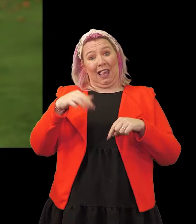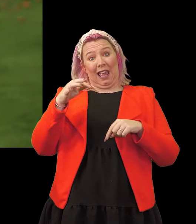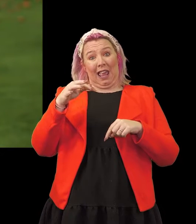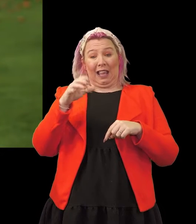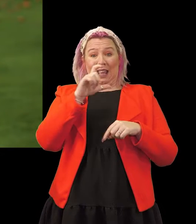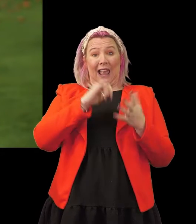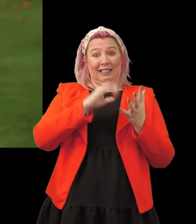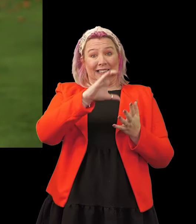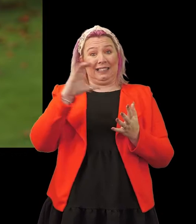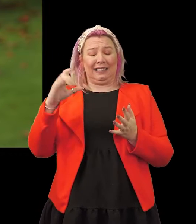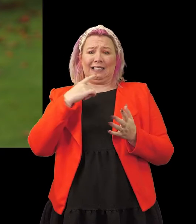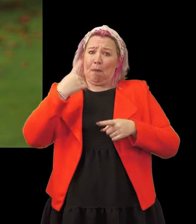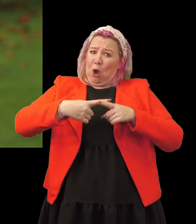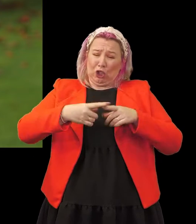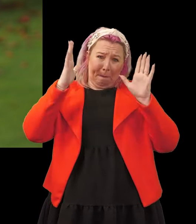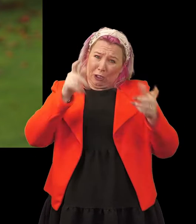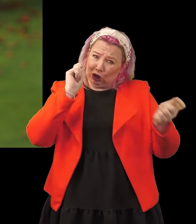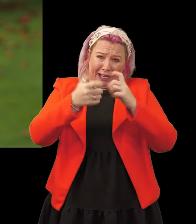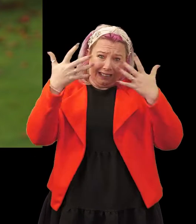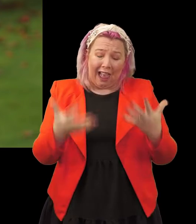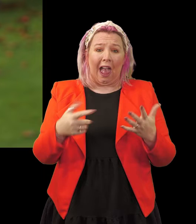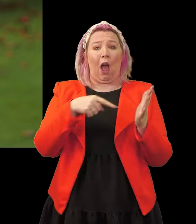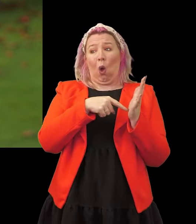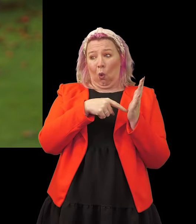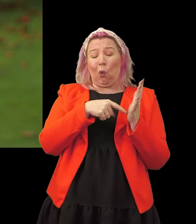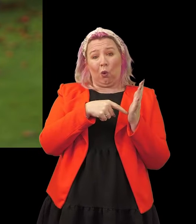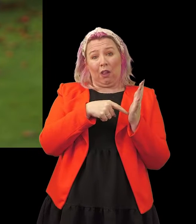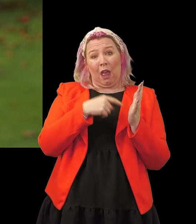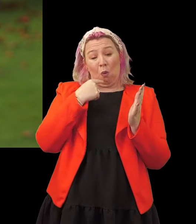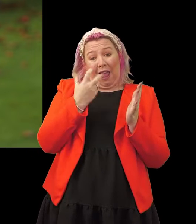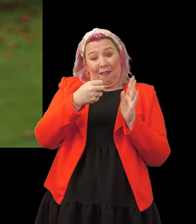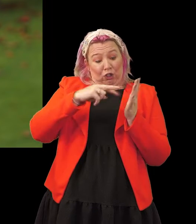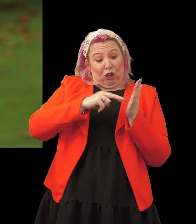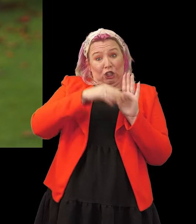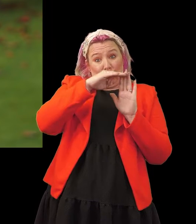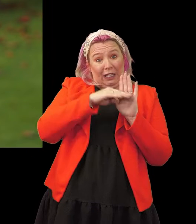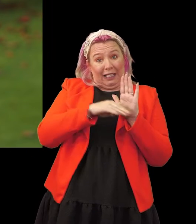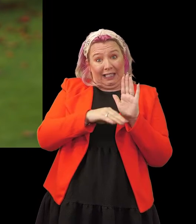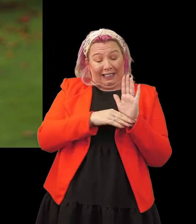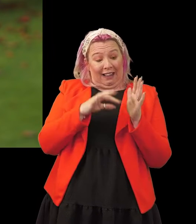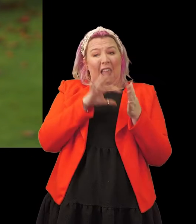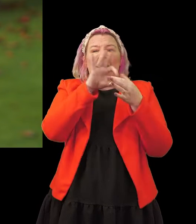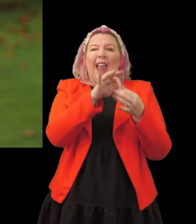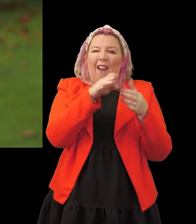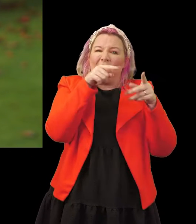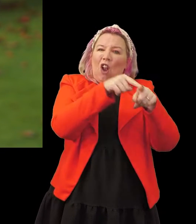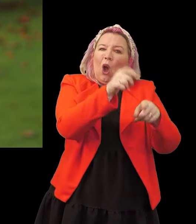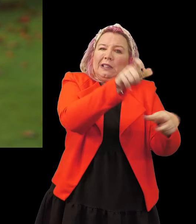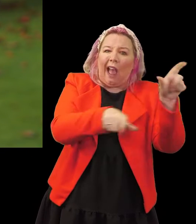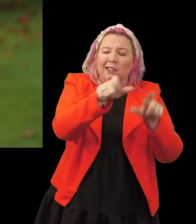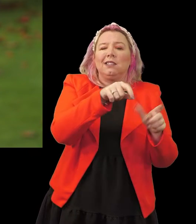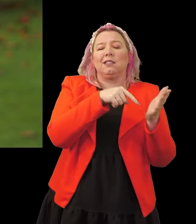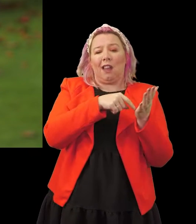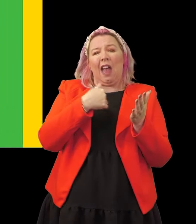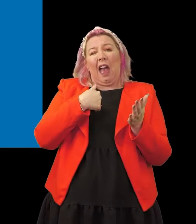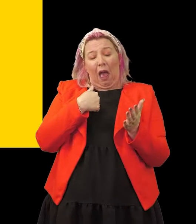declared a climate change emergency. In April 2020, we set out our climate change strategy, a science-led piece of work which sets out